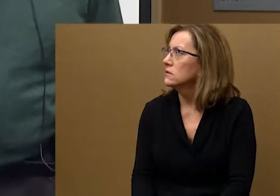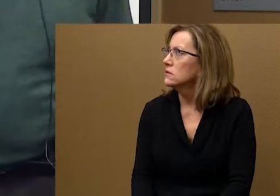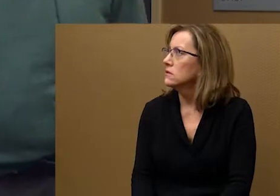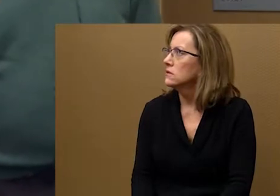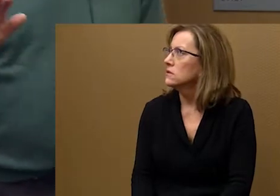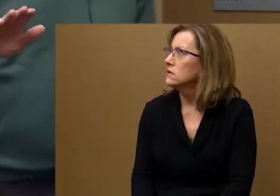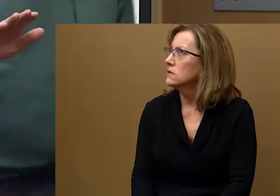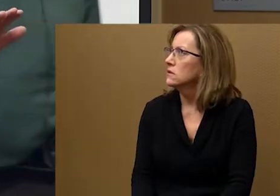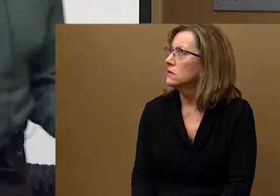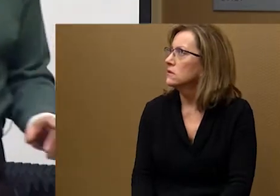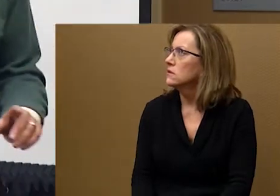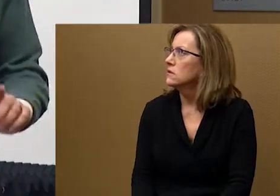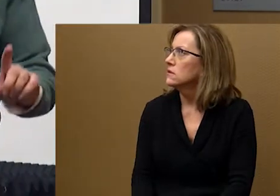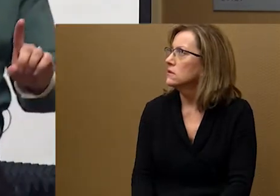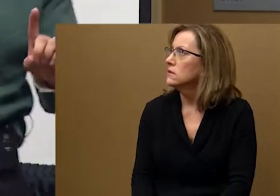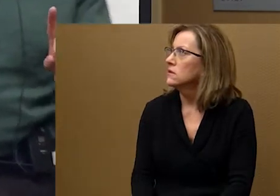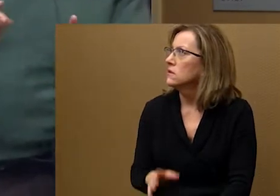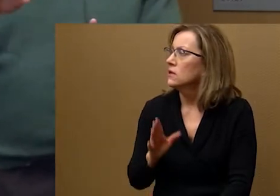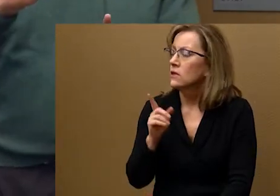motion.